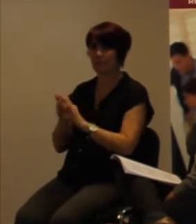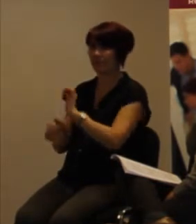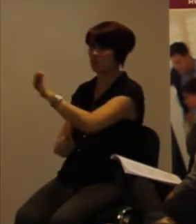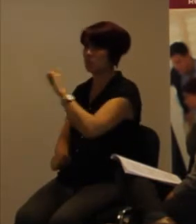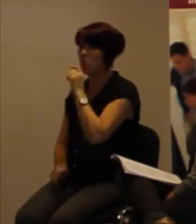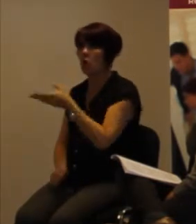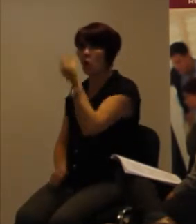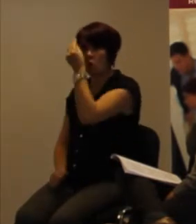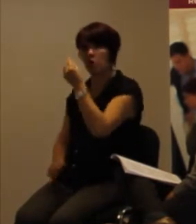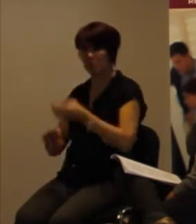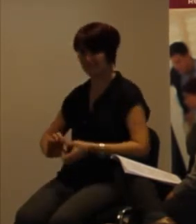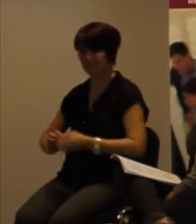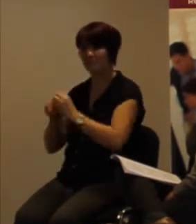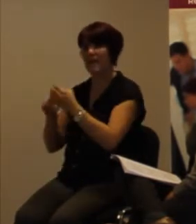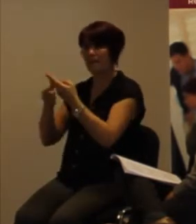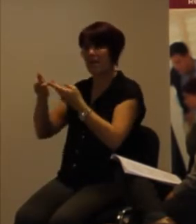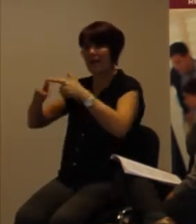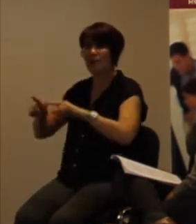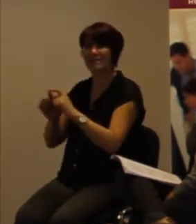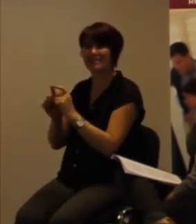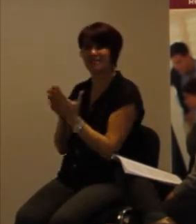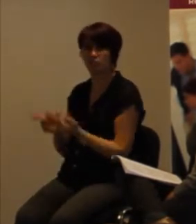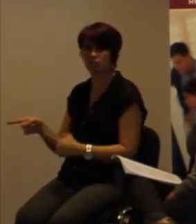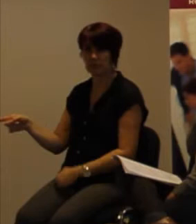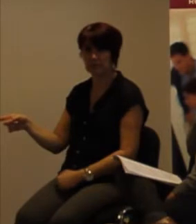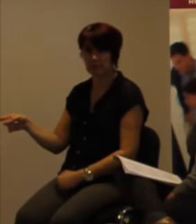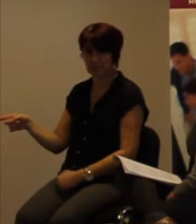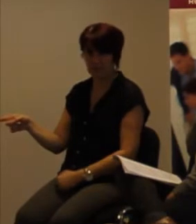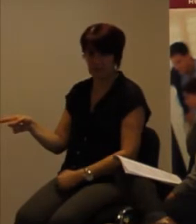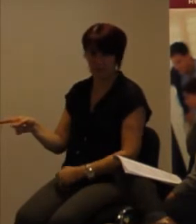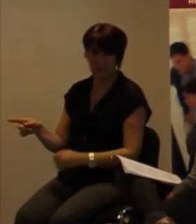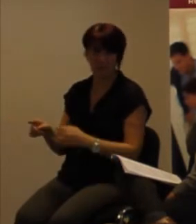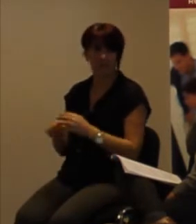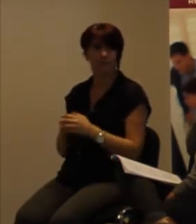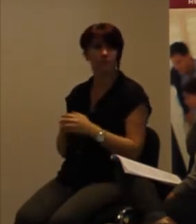dictionaries. We're not talking about that, we're talking about ones provided for learners